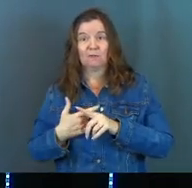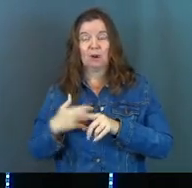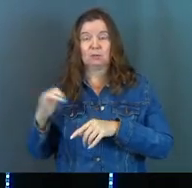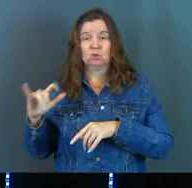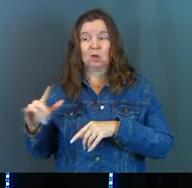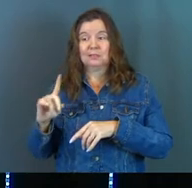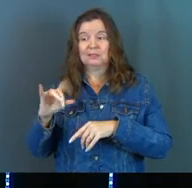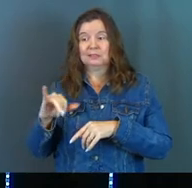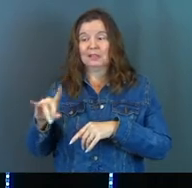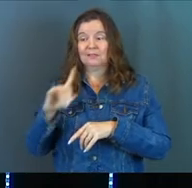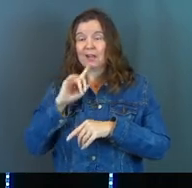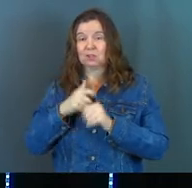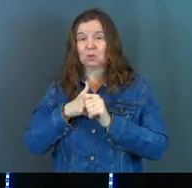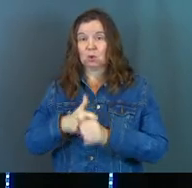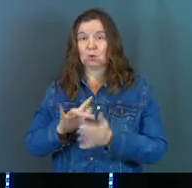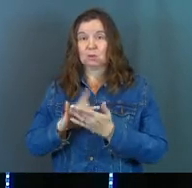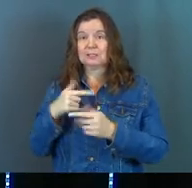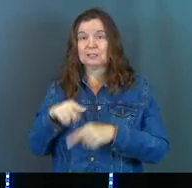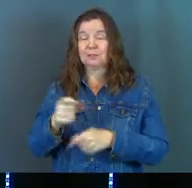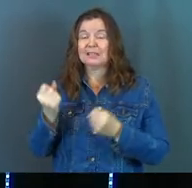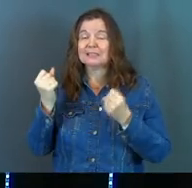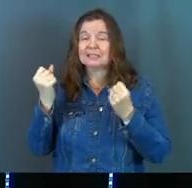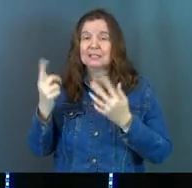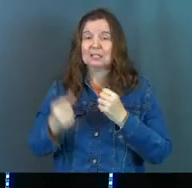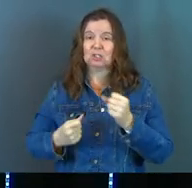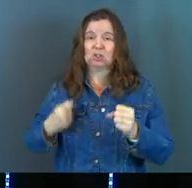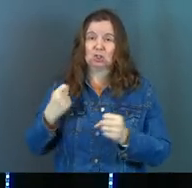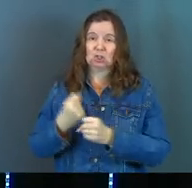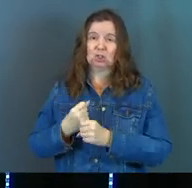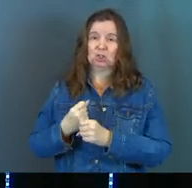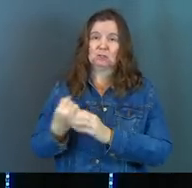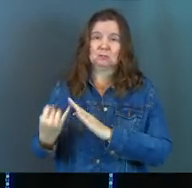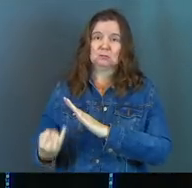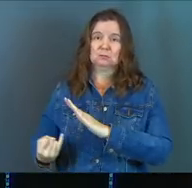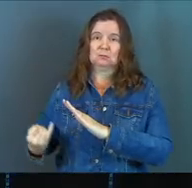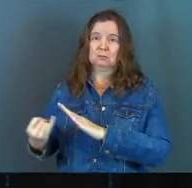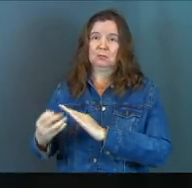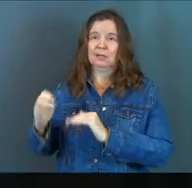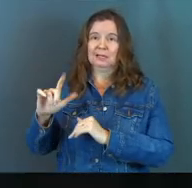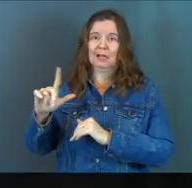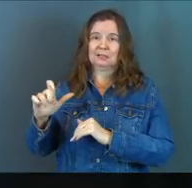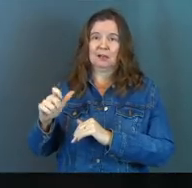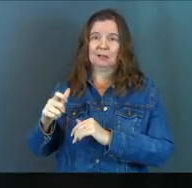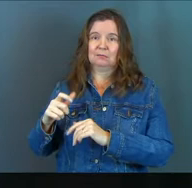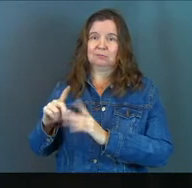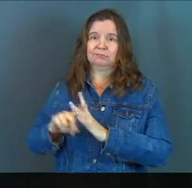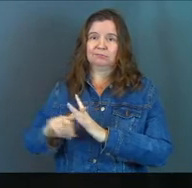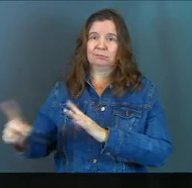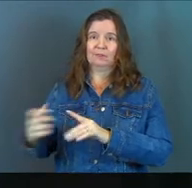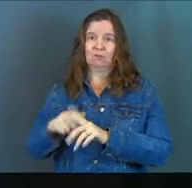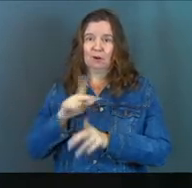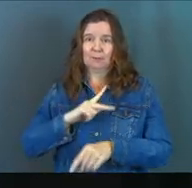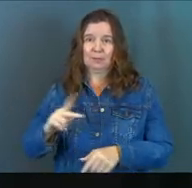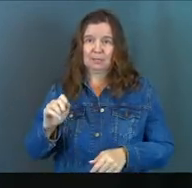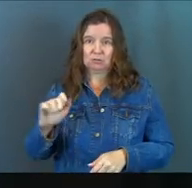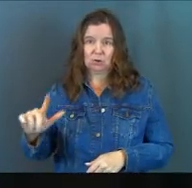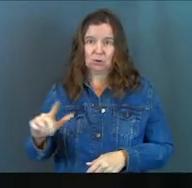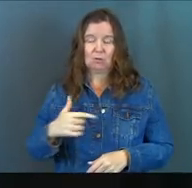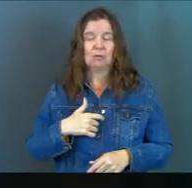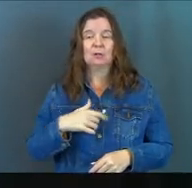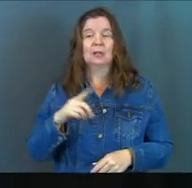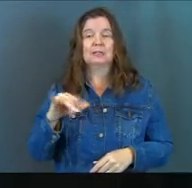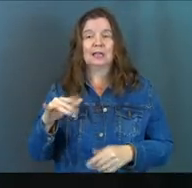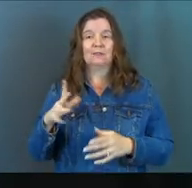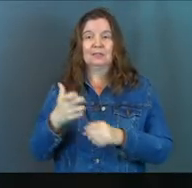Saul. David actually, according to the scripture, spends years in exile on the run from King Saul. And